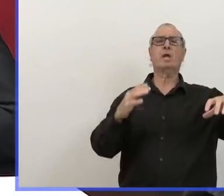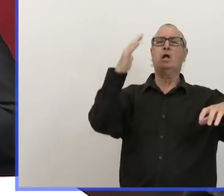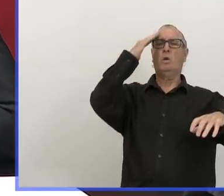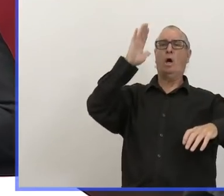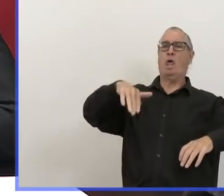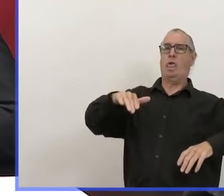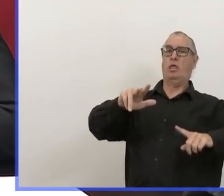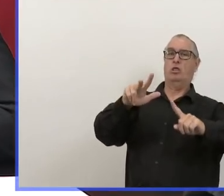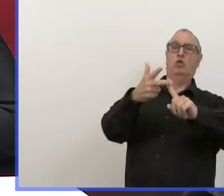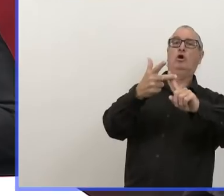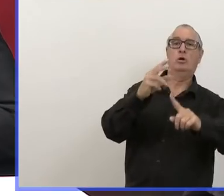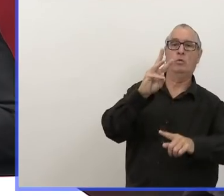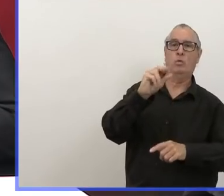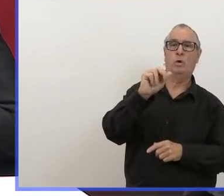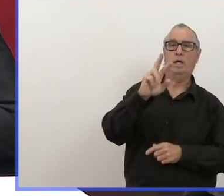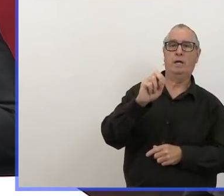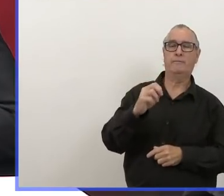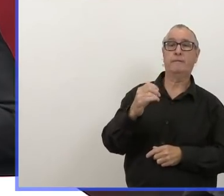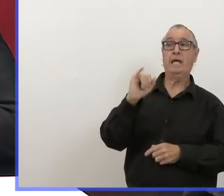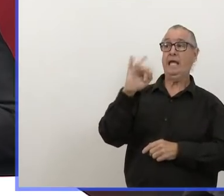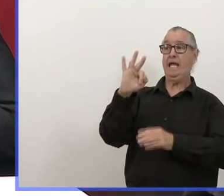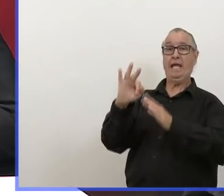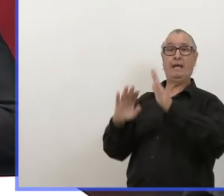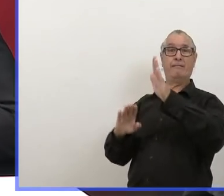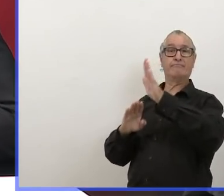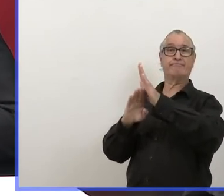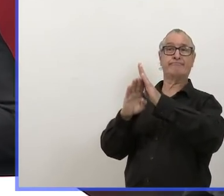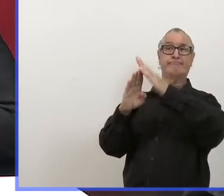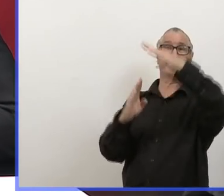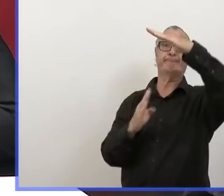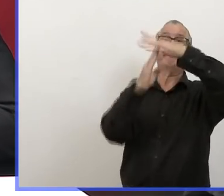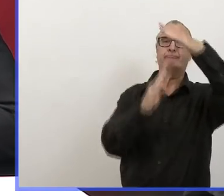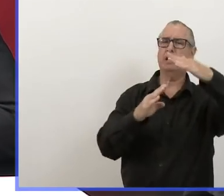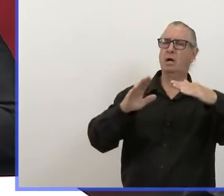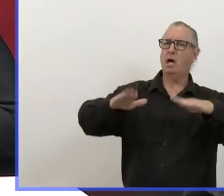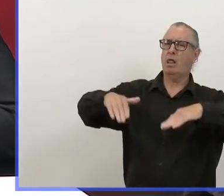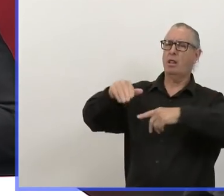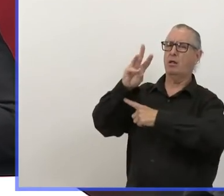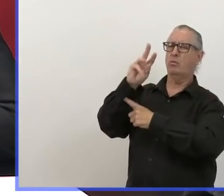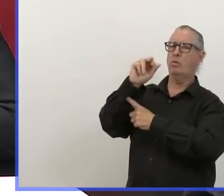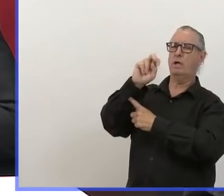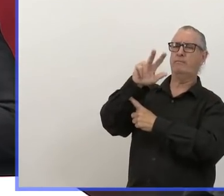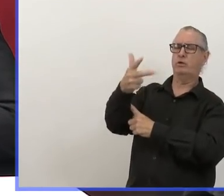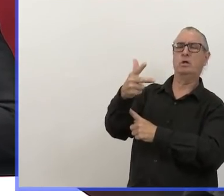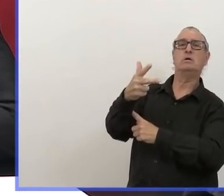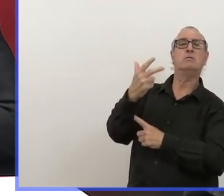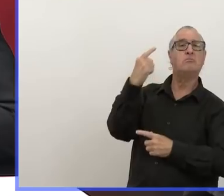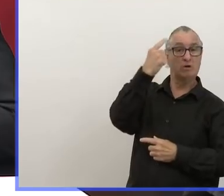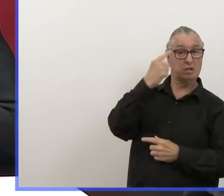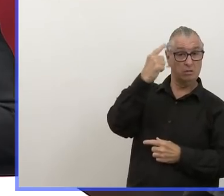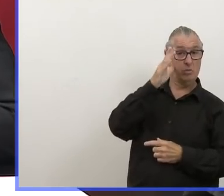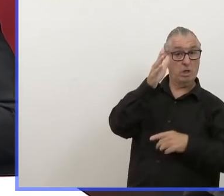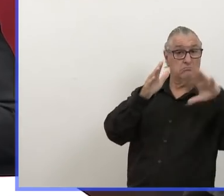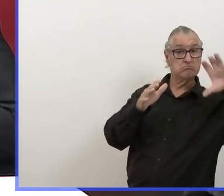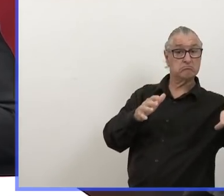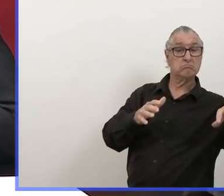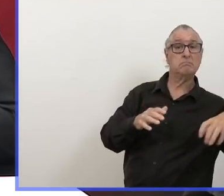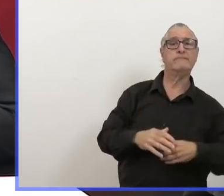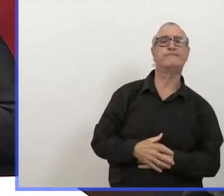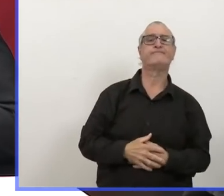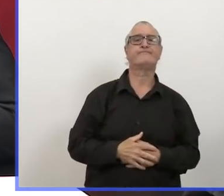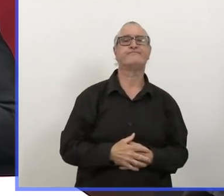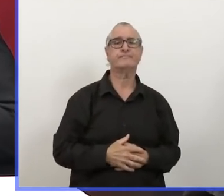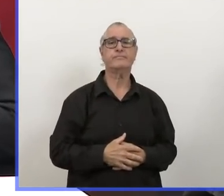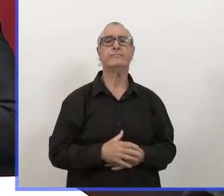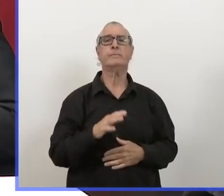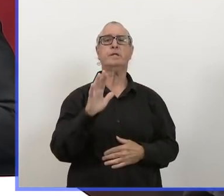In relation to exactly what the armed forces are doing, again, I have a little bit of information. My job isn't intertwined with what the CAF does.